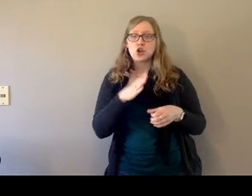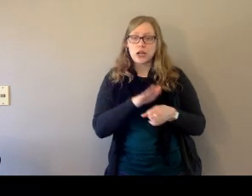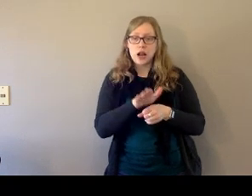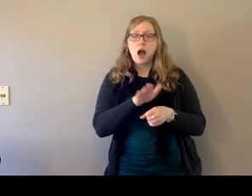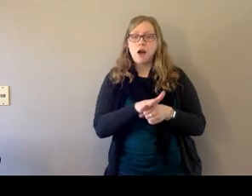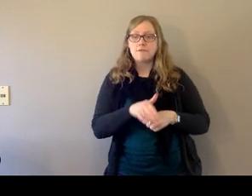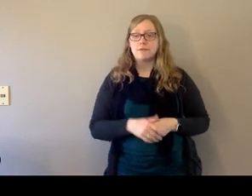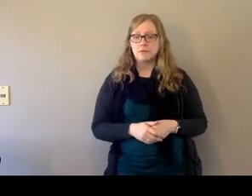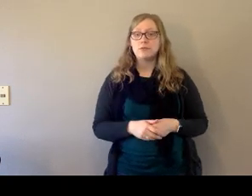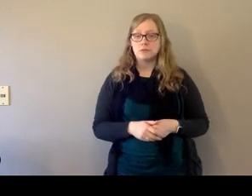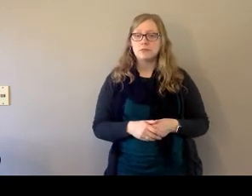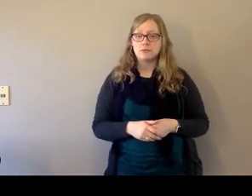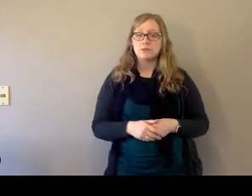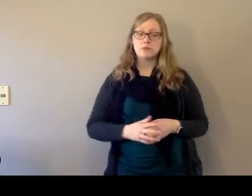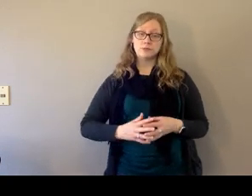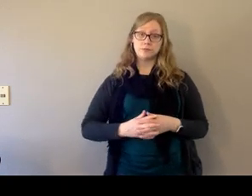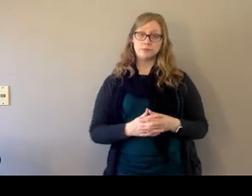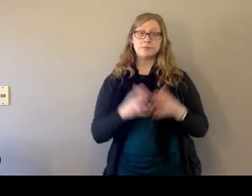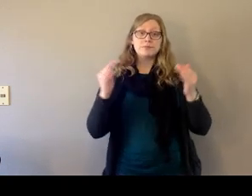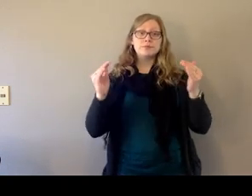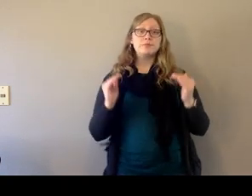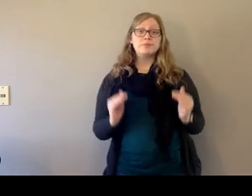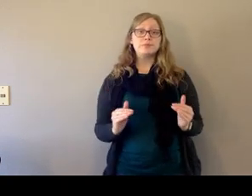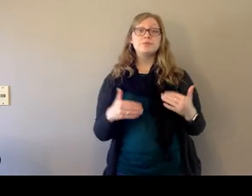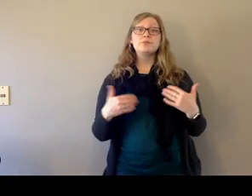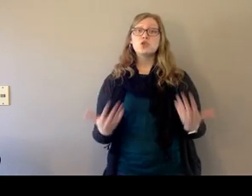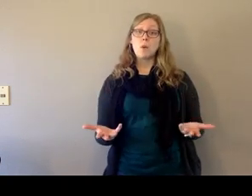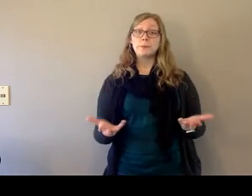enough. Okay, so